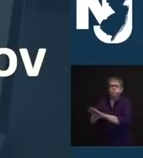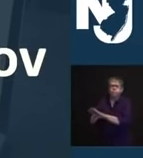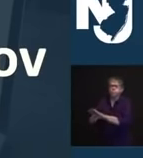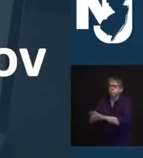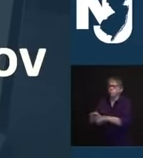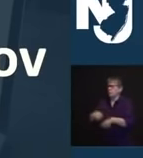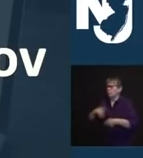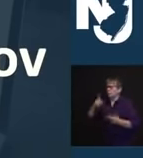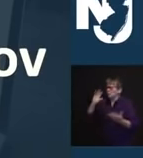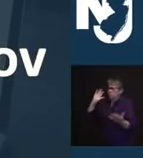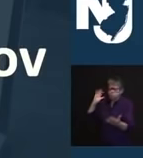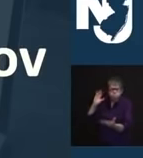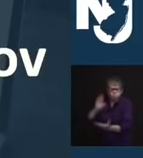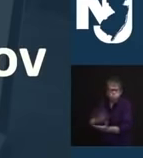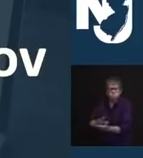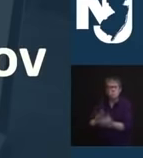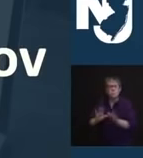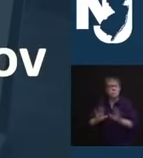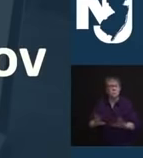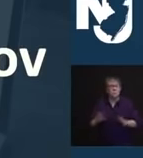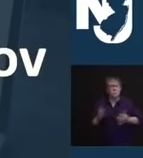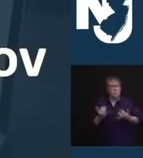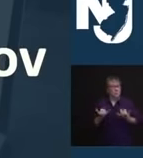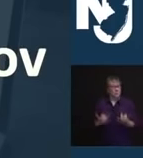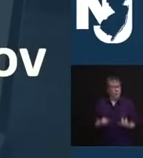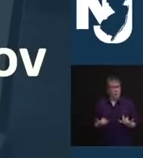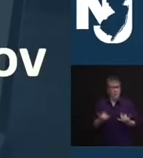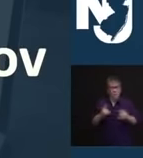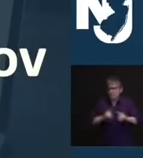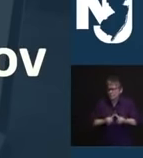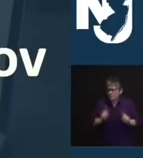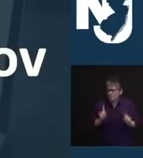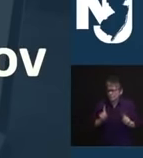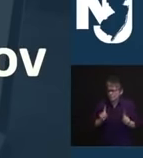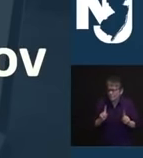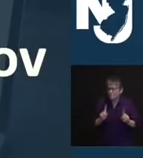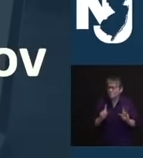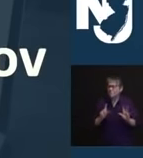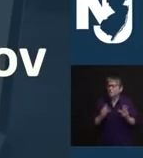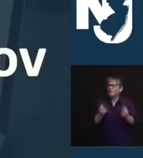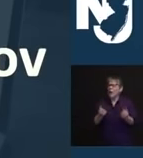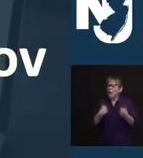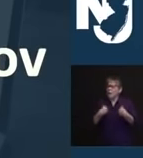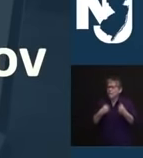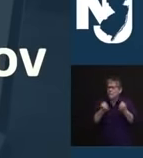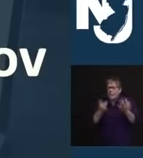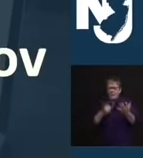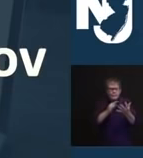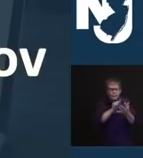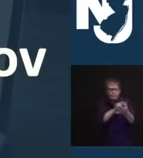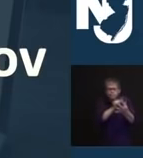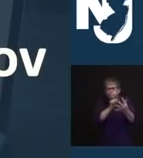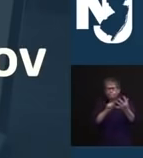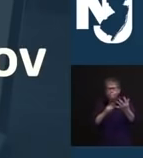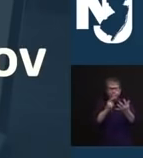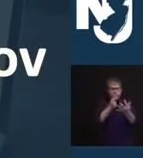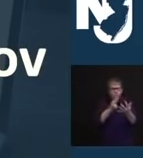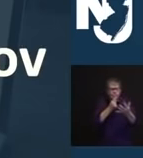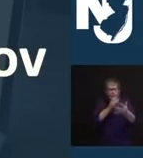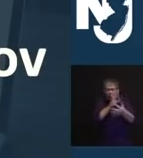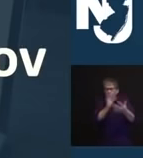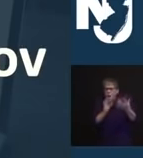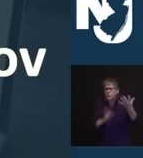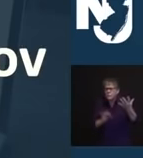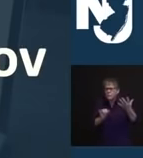lives. Today, we see more moves on the board that we can take. We are no less committed or steadfast in our approaches